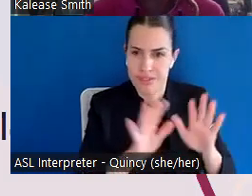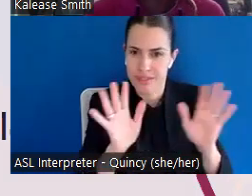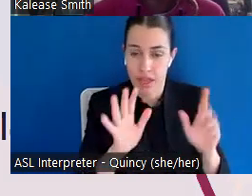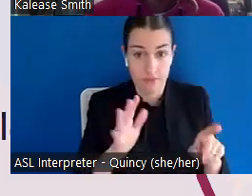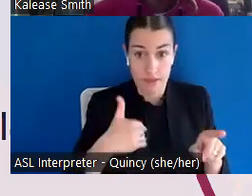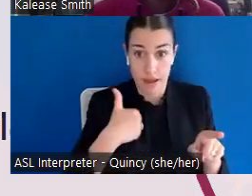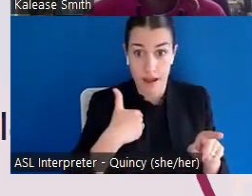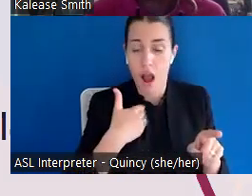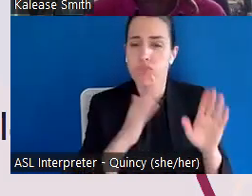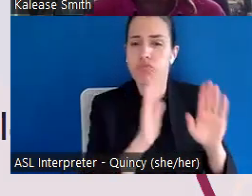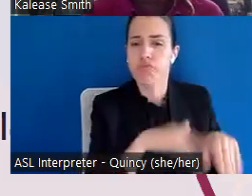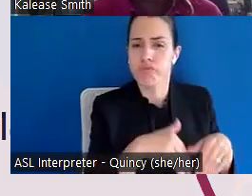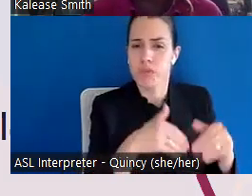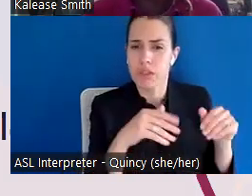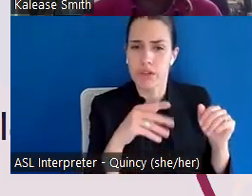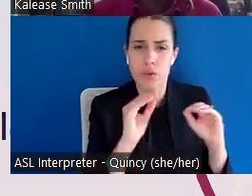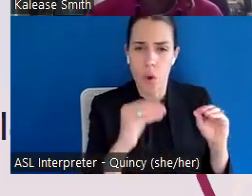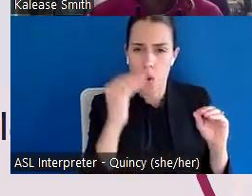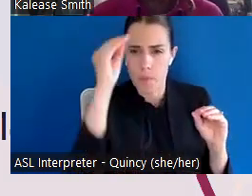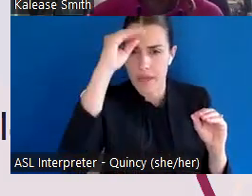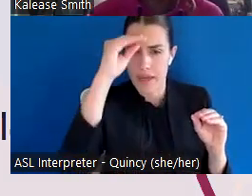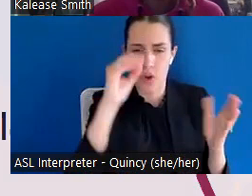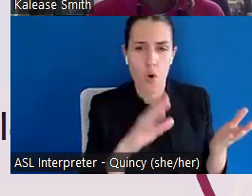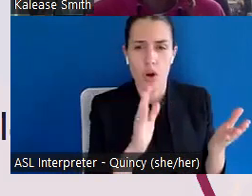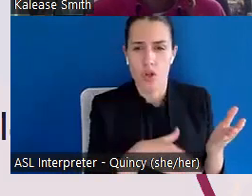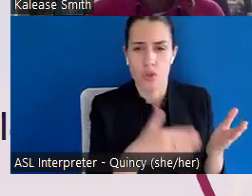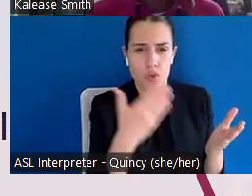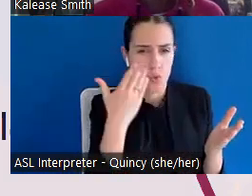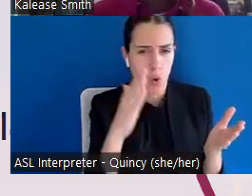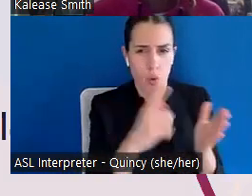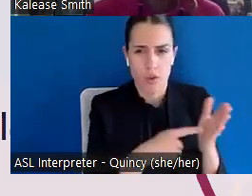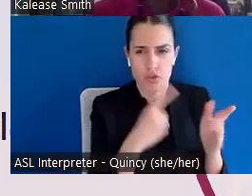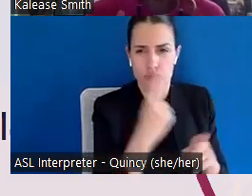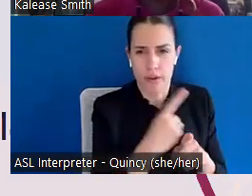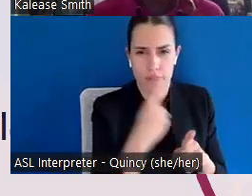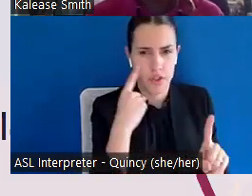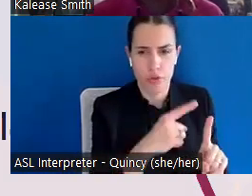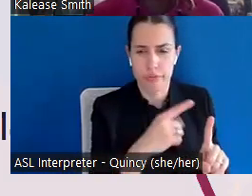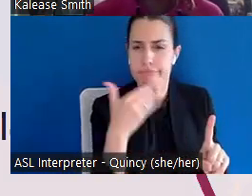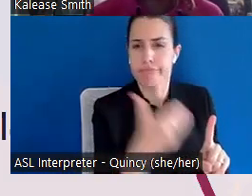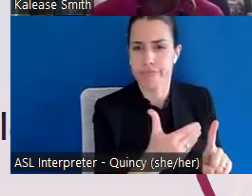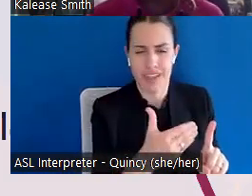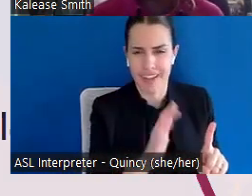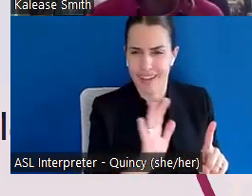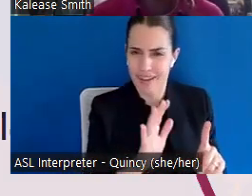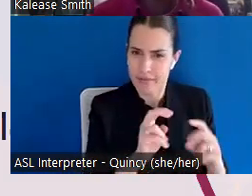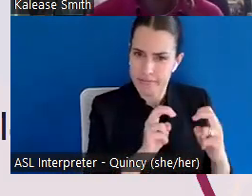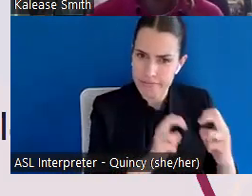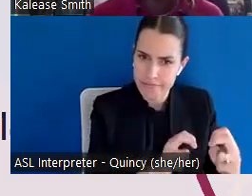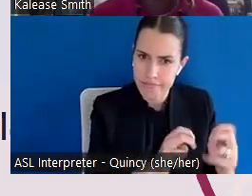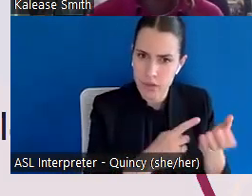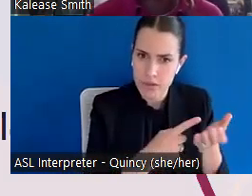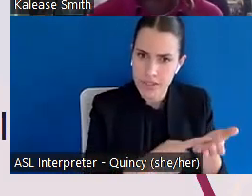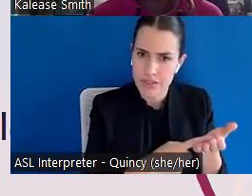younger. Maybe we think they don't have an opinion or they don't know what's right for them, but just simply having them conversations. And we know in this day